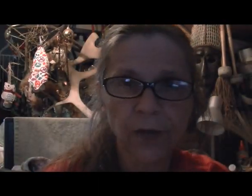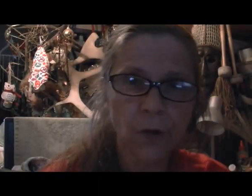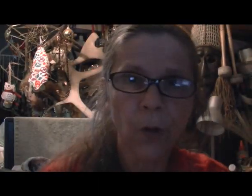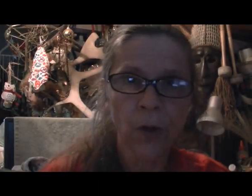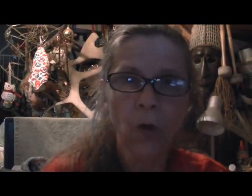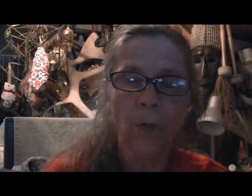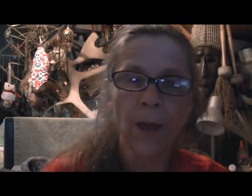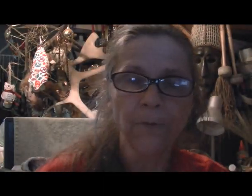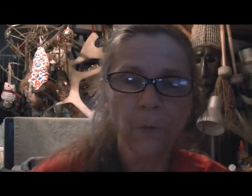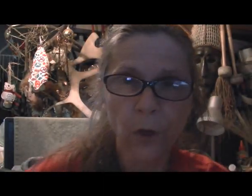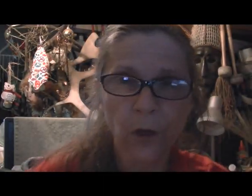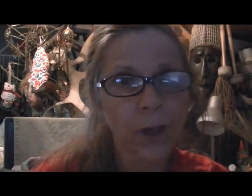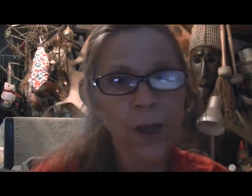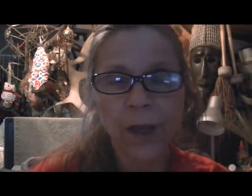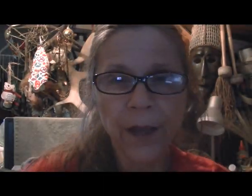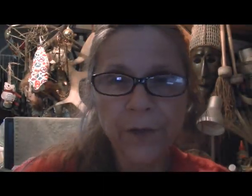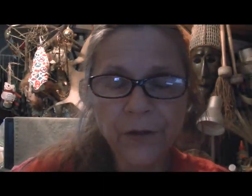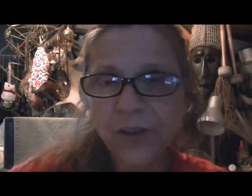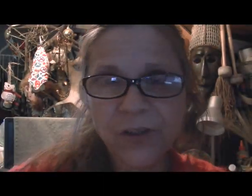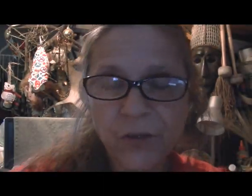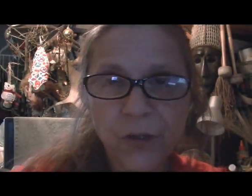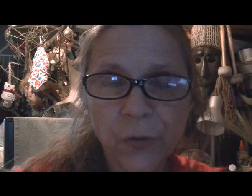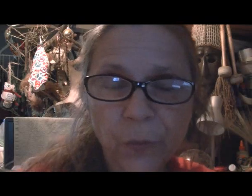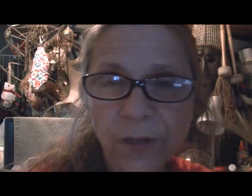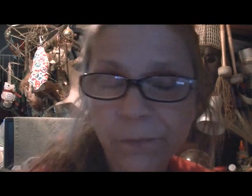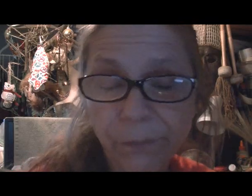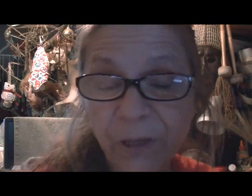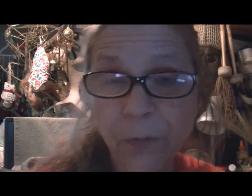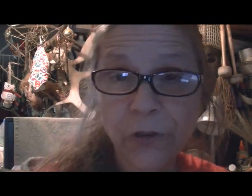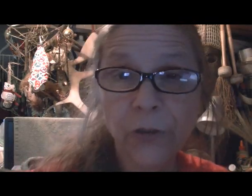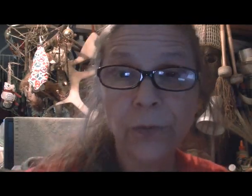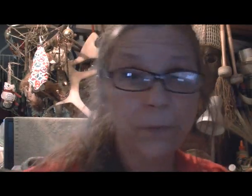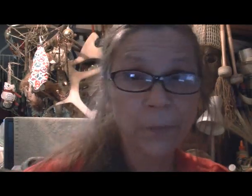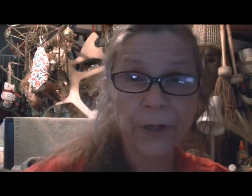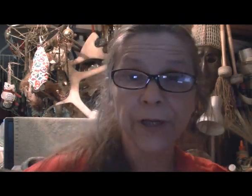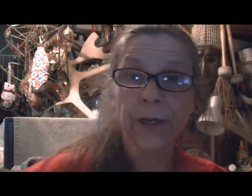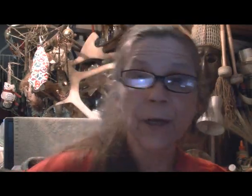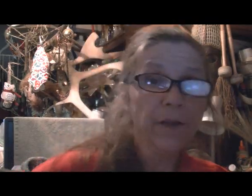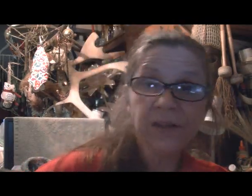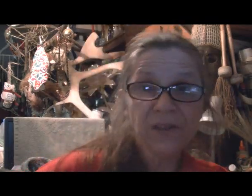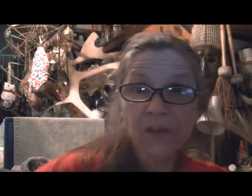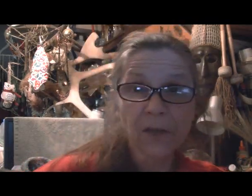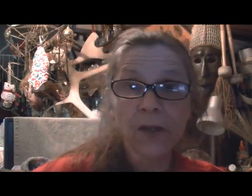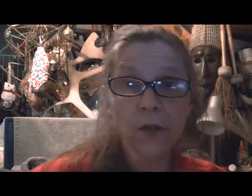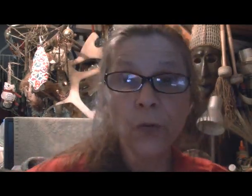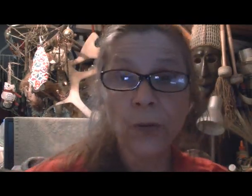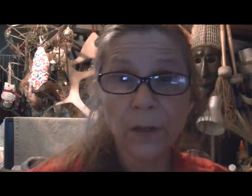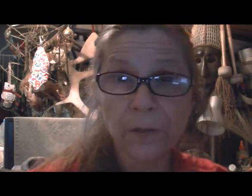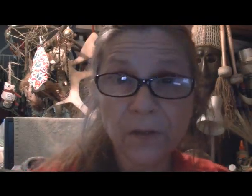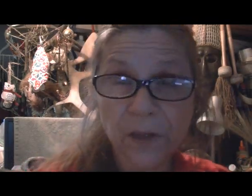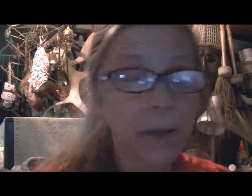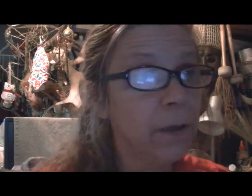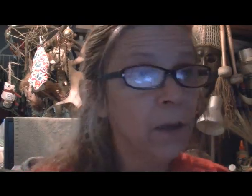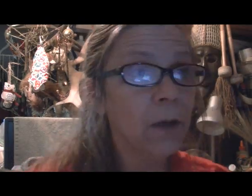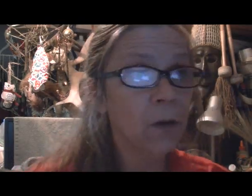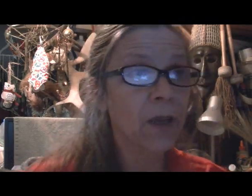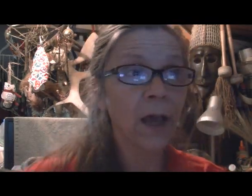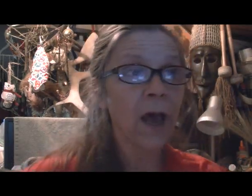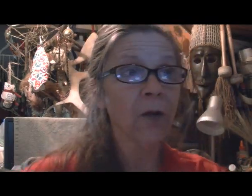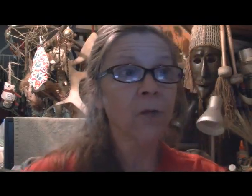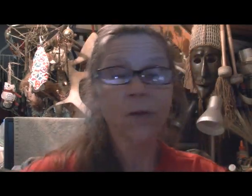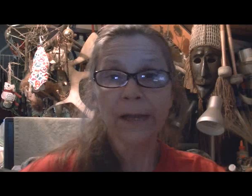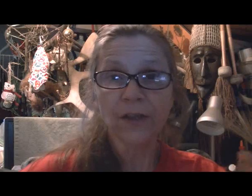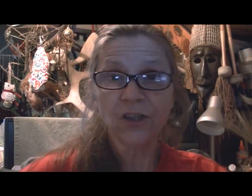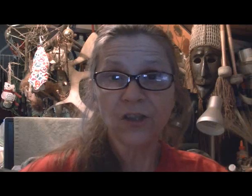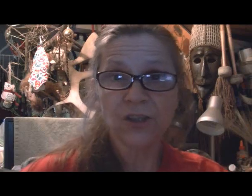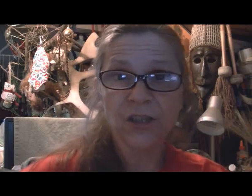construction site going home after work, and they're just doing what people do, period. This is nothing new under the sun, okay?